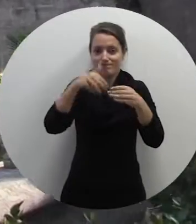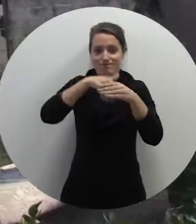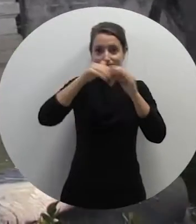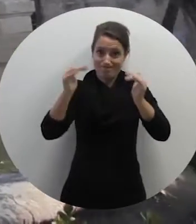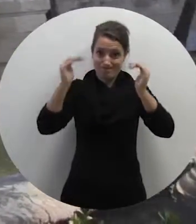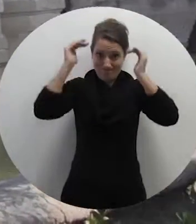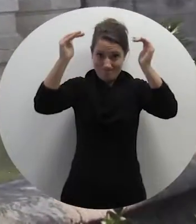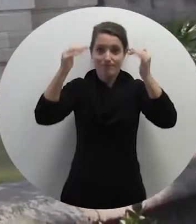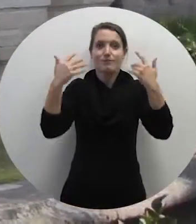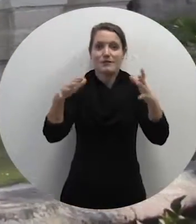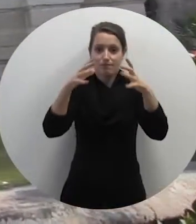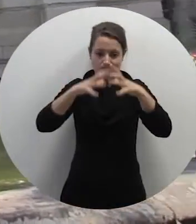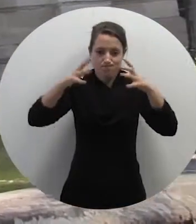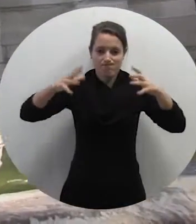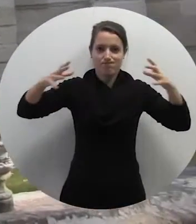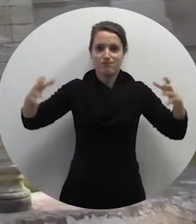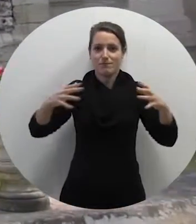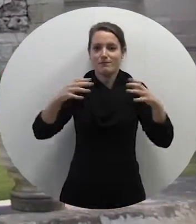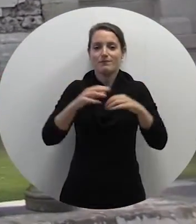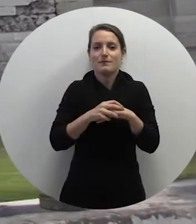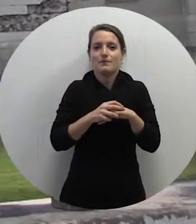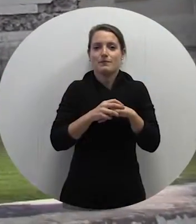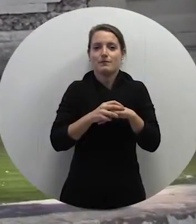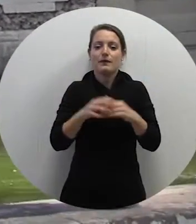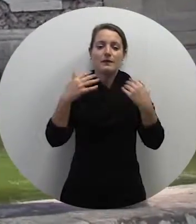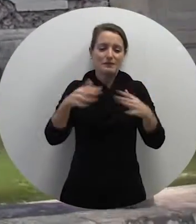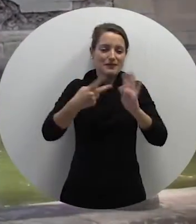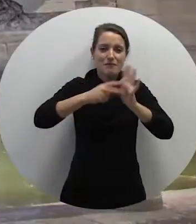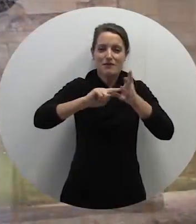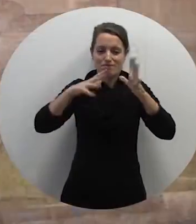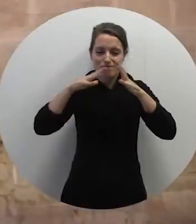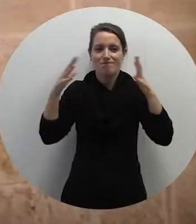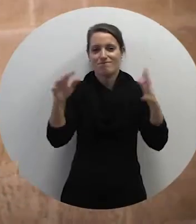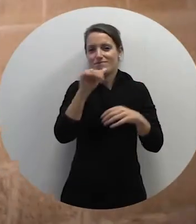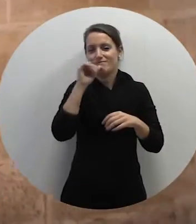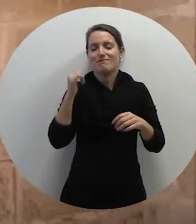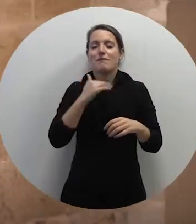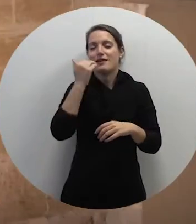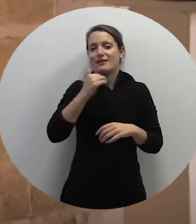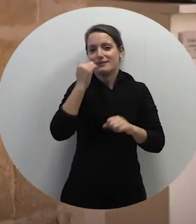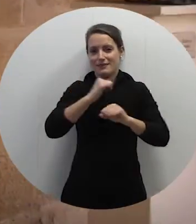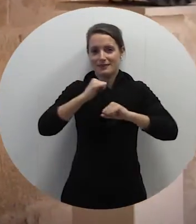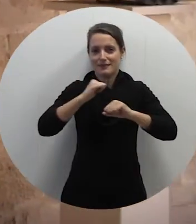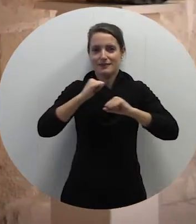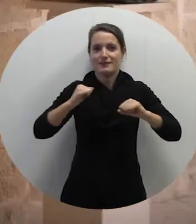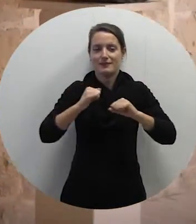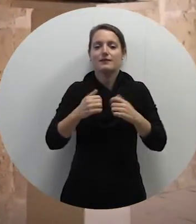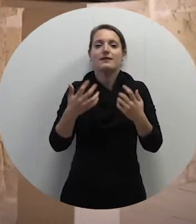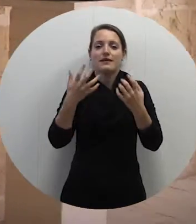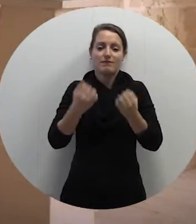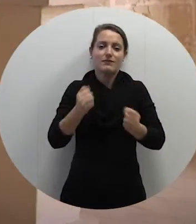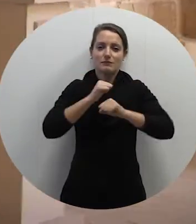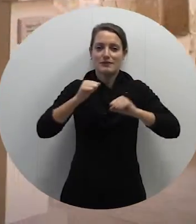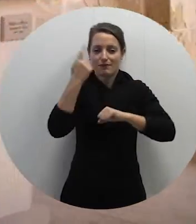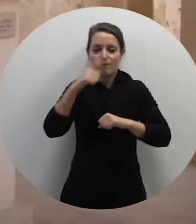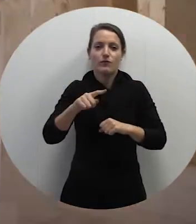present size. The villa was planned with generous proportions, so as to provide accommodation for guests and a